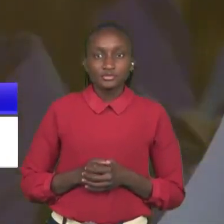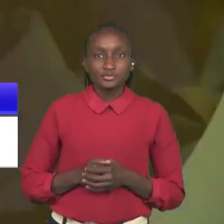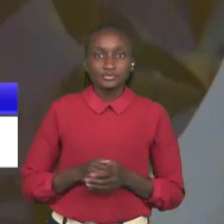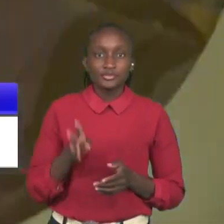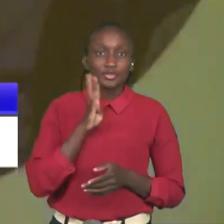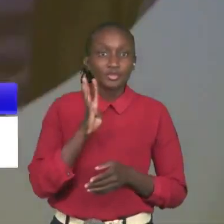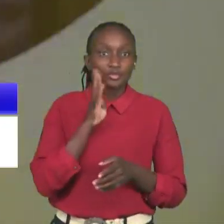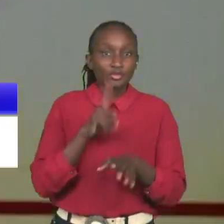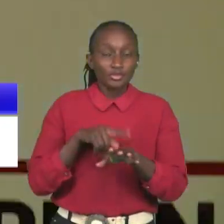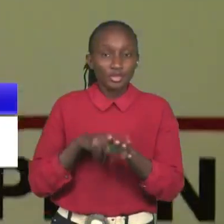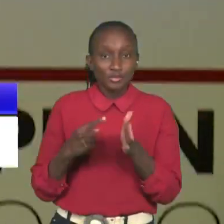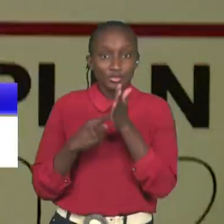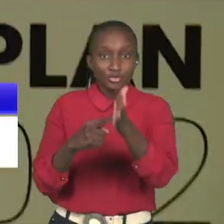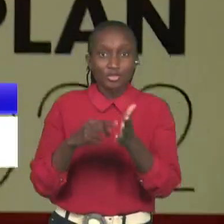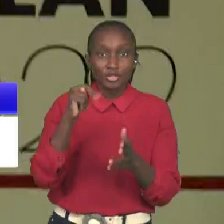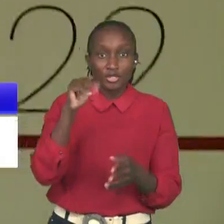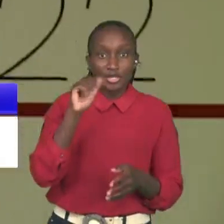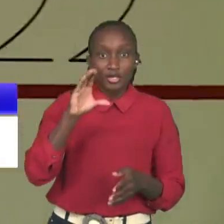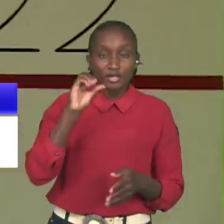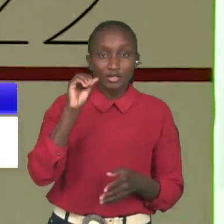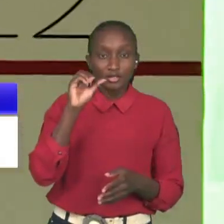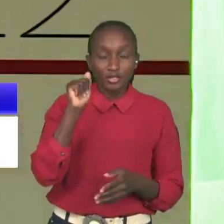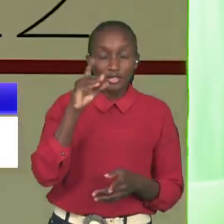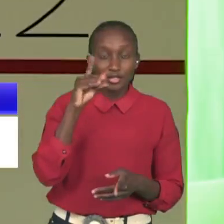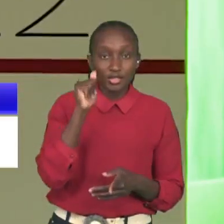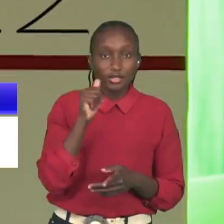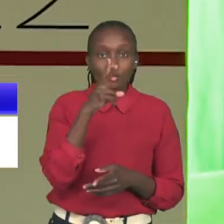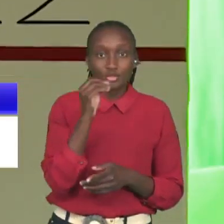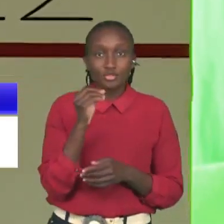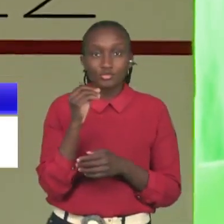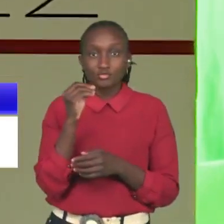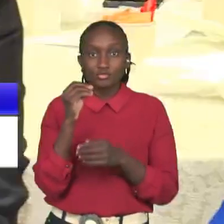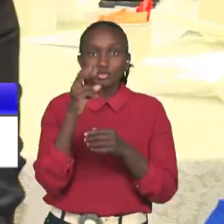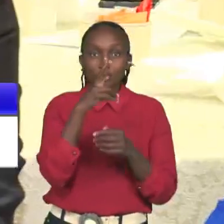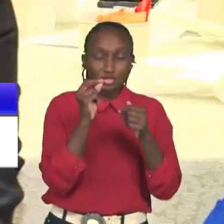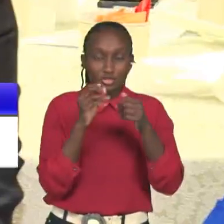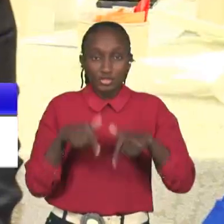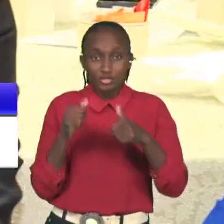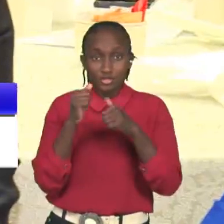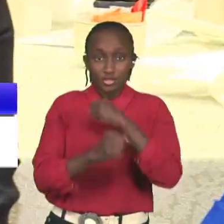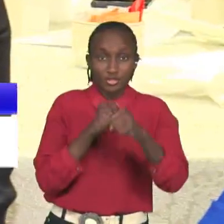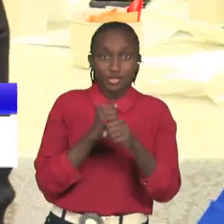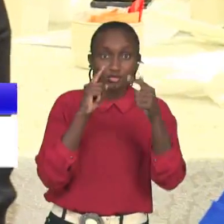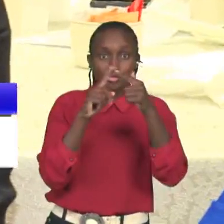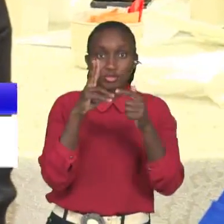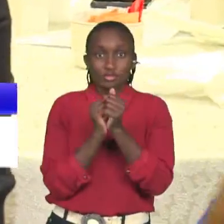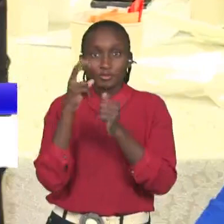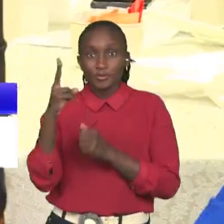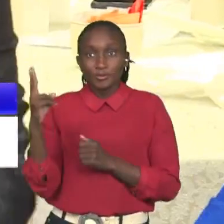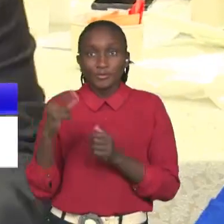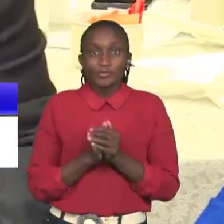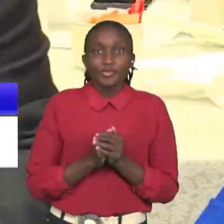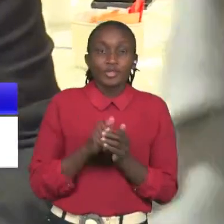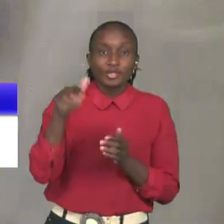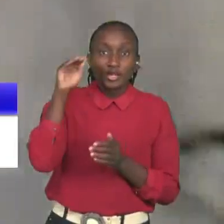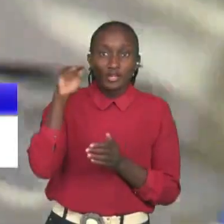Speaking during the unveiling of NACADA Strategic Plan 2019-2022, Interior Cabinet Secretary Dr. Fred Matiang'i urged every Kenyan to play a